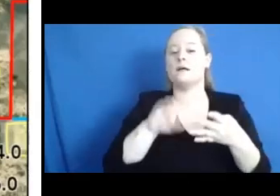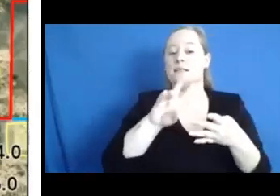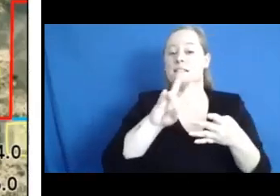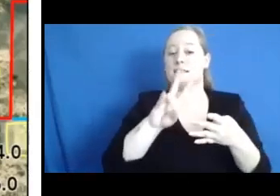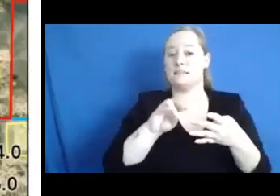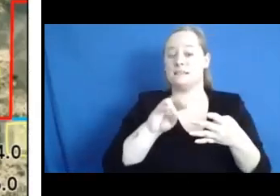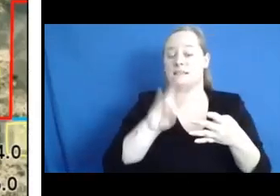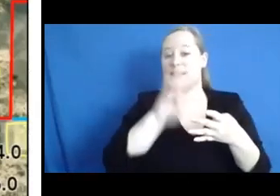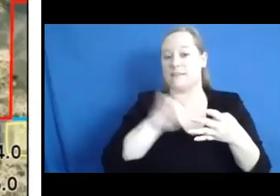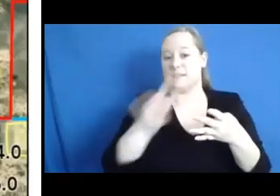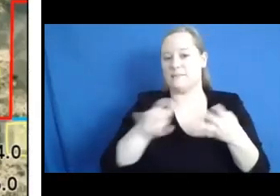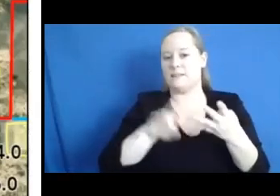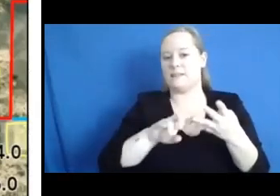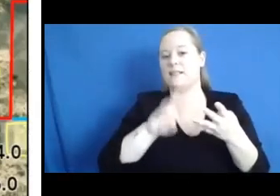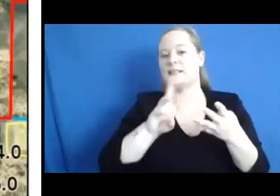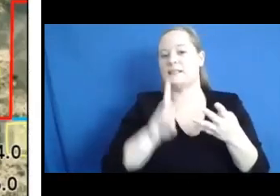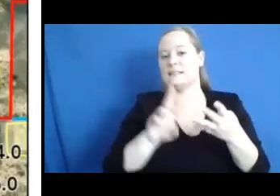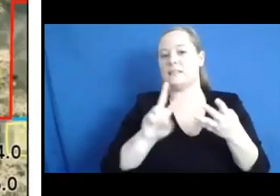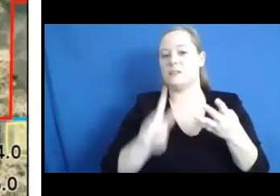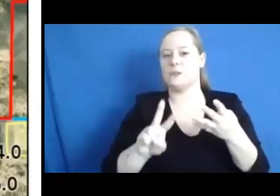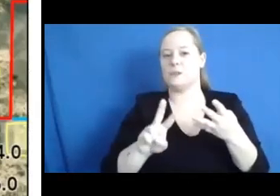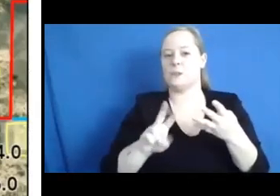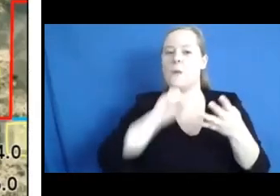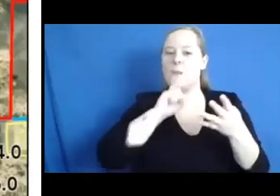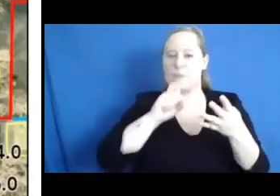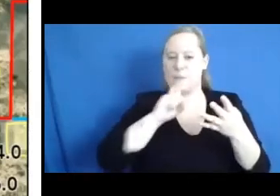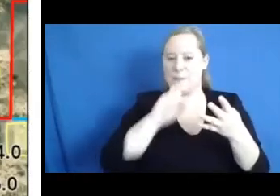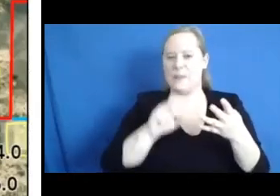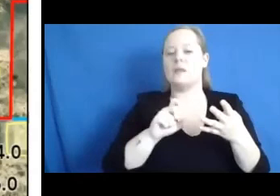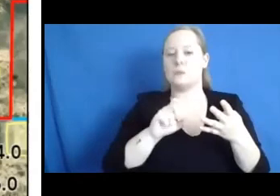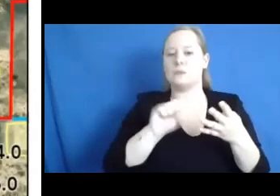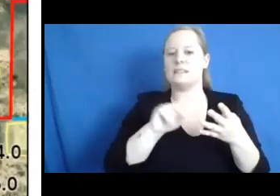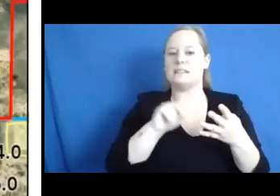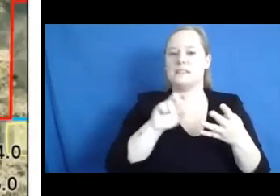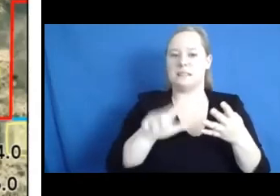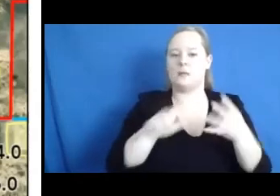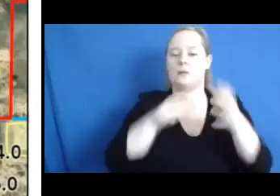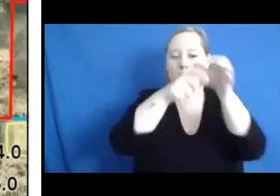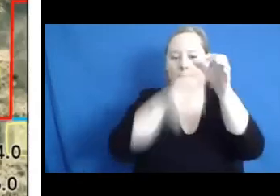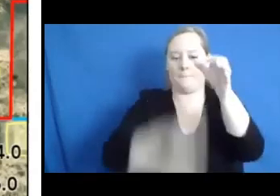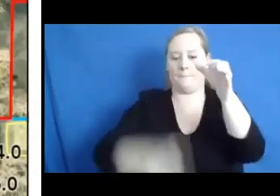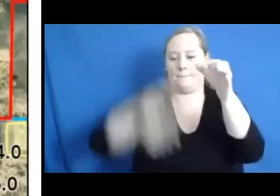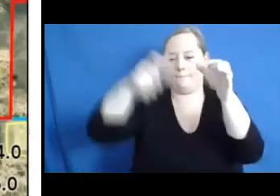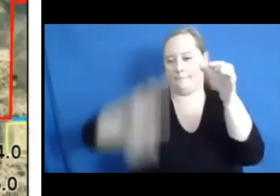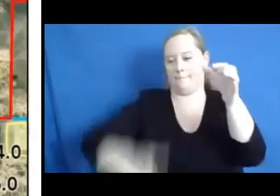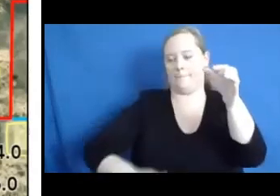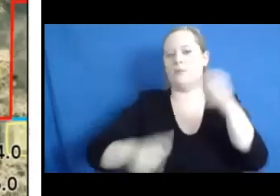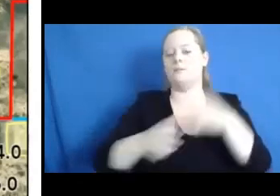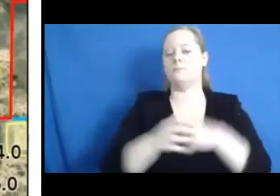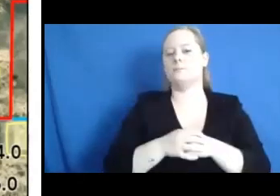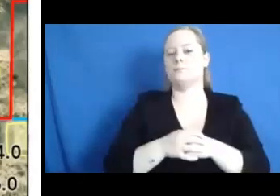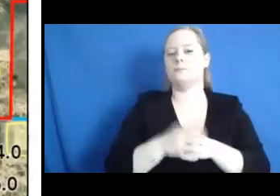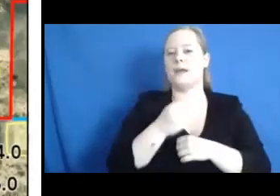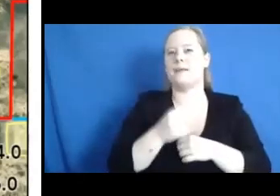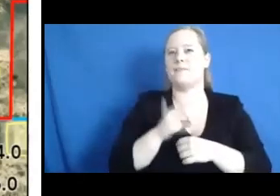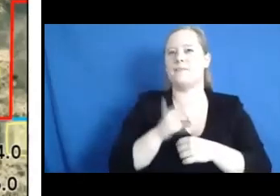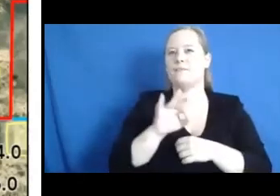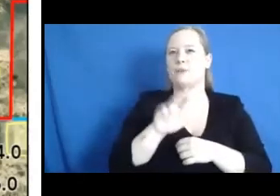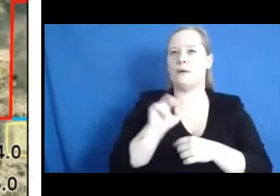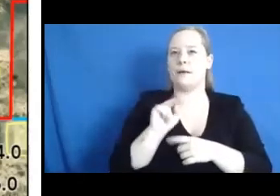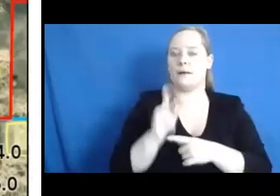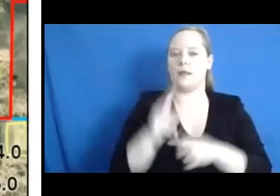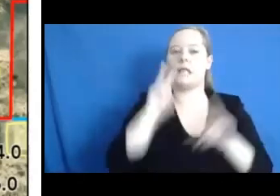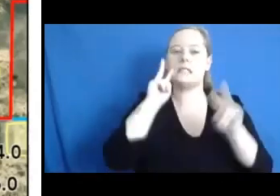are both stainless steel cases, and Fred Gebhardt, who's done a lot of the monitoring at the